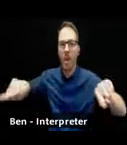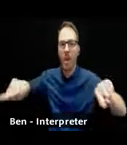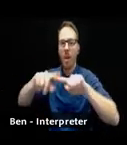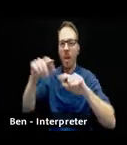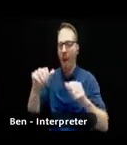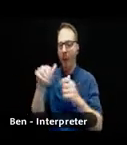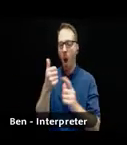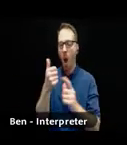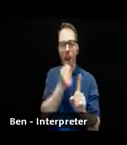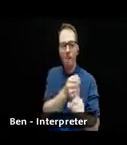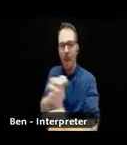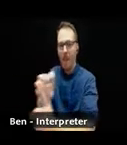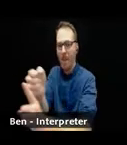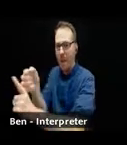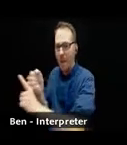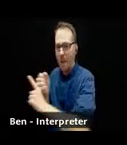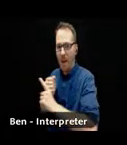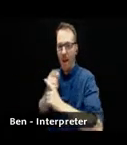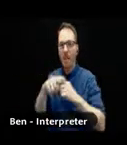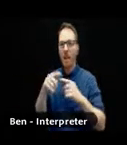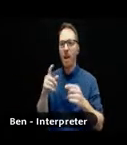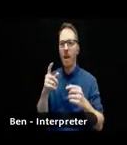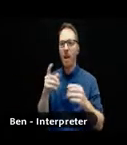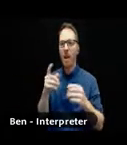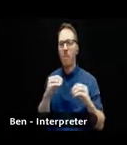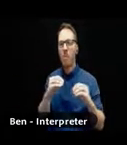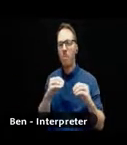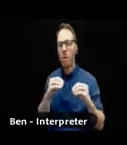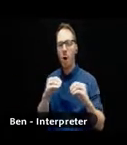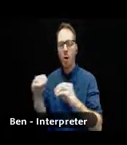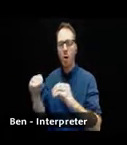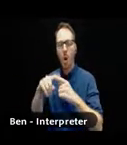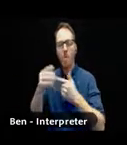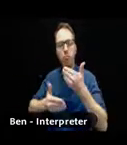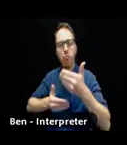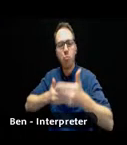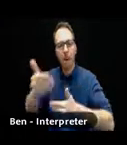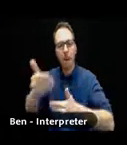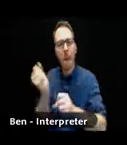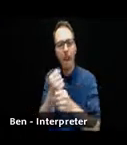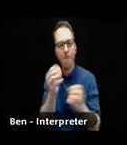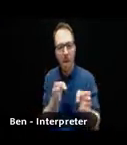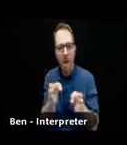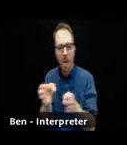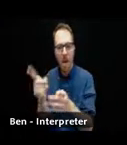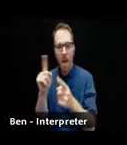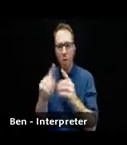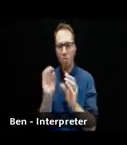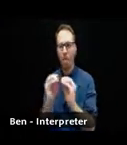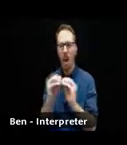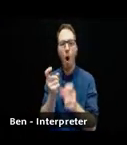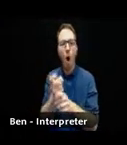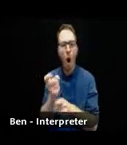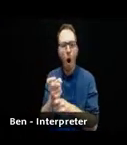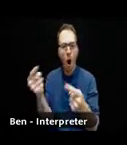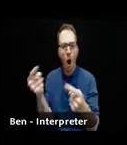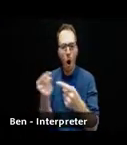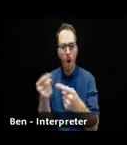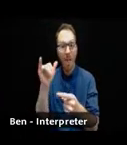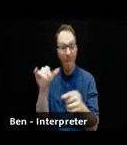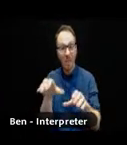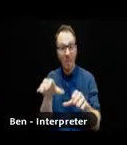by it, and then they move into a process of making a plan to repair the harm. That's often done just